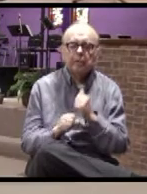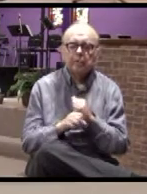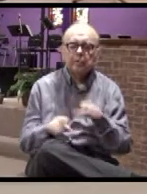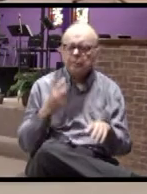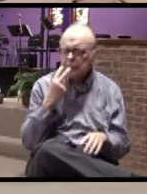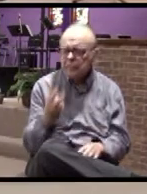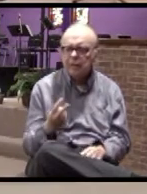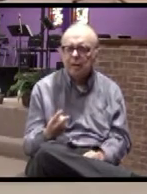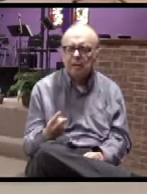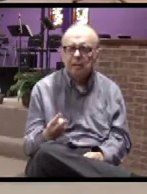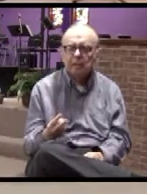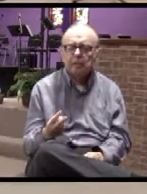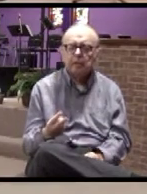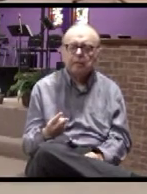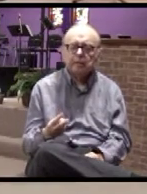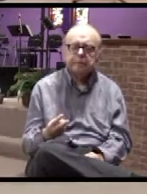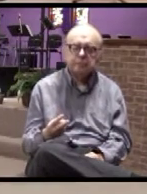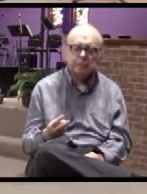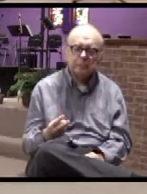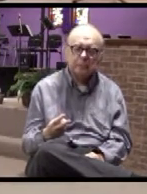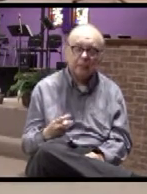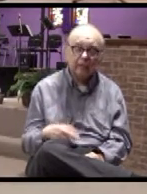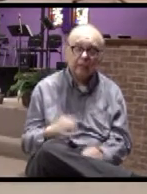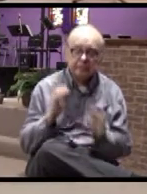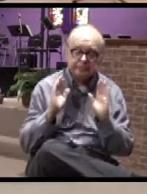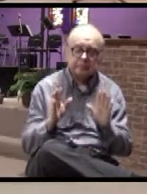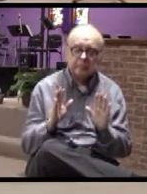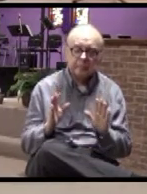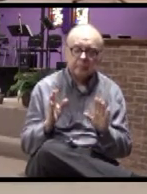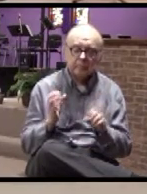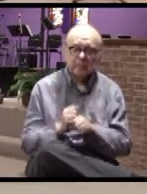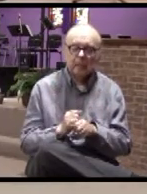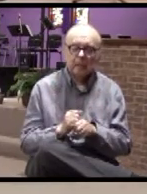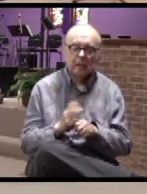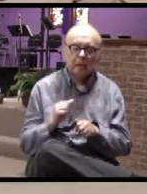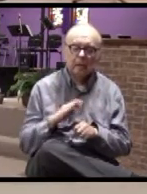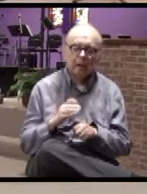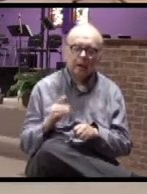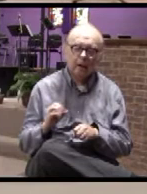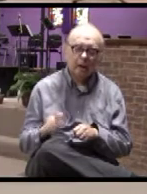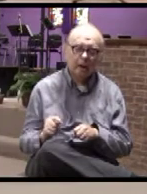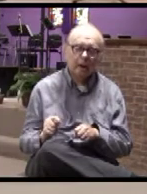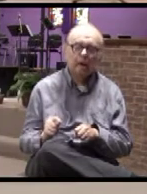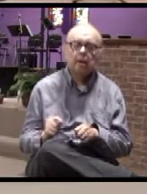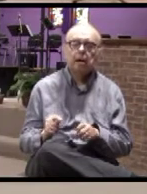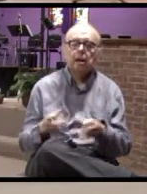see? I find this amazing. I got one candidate who gives me one